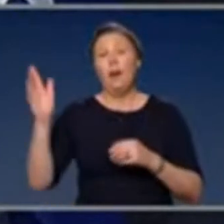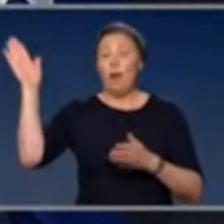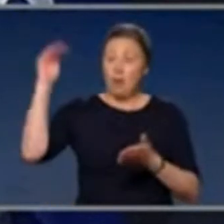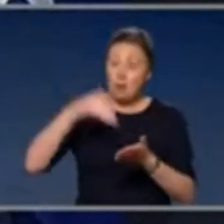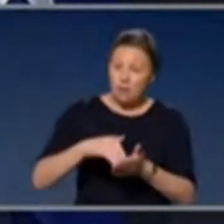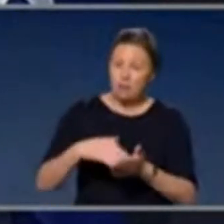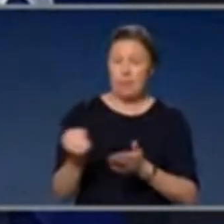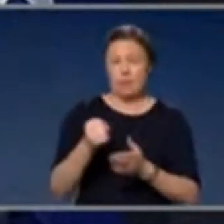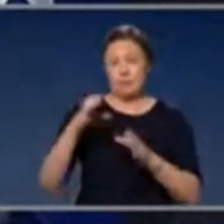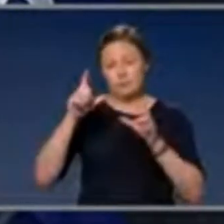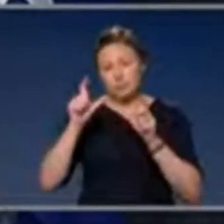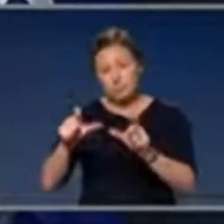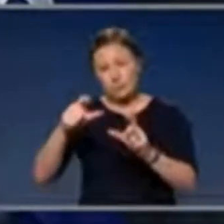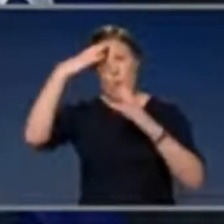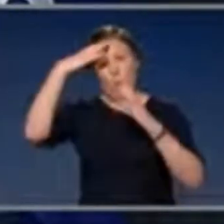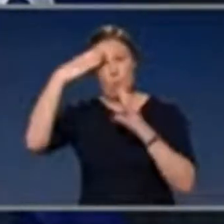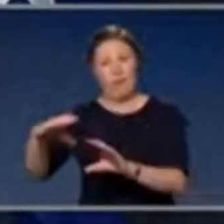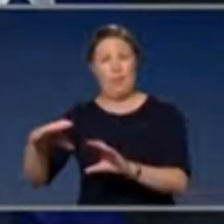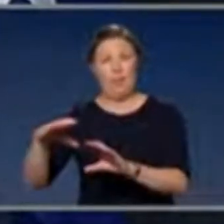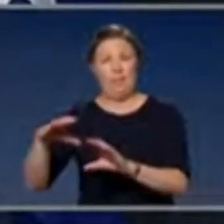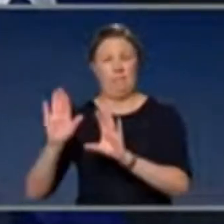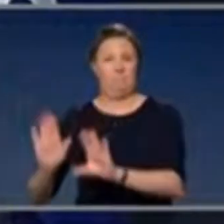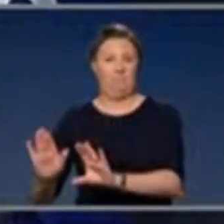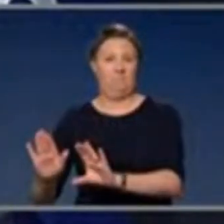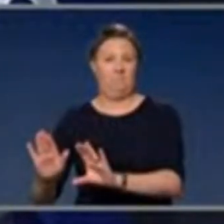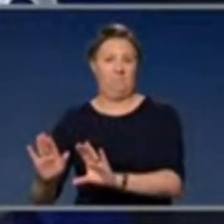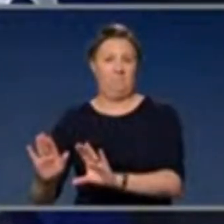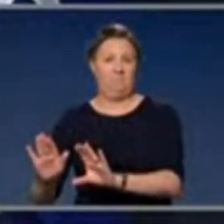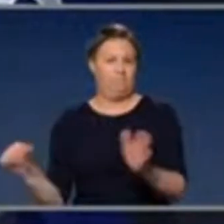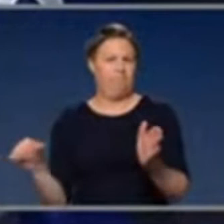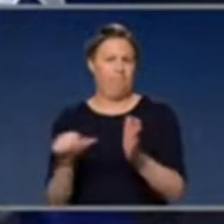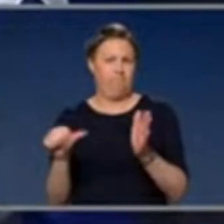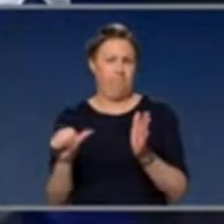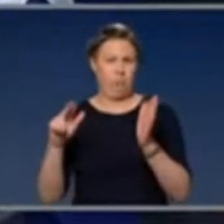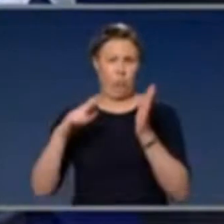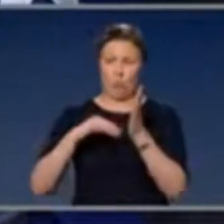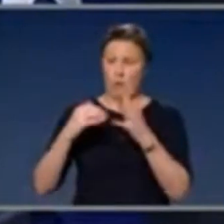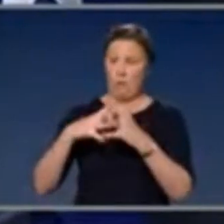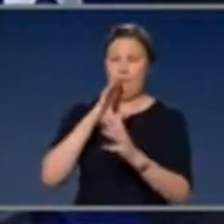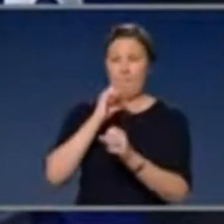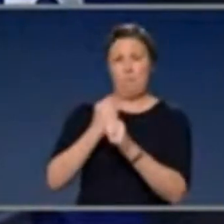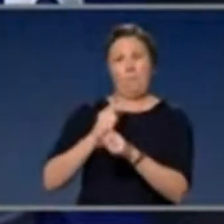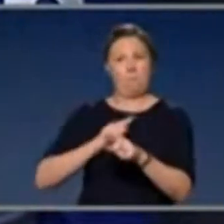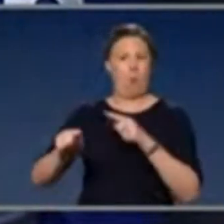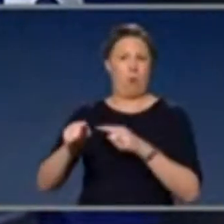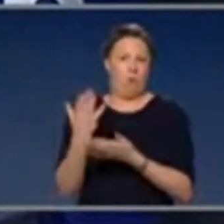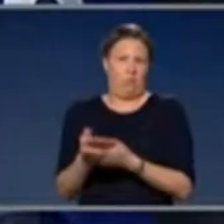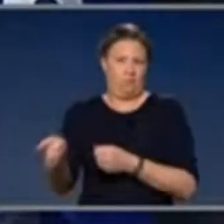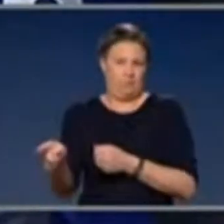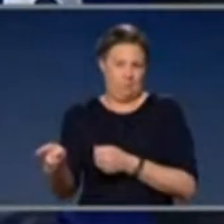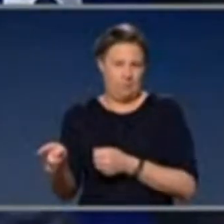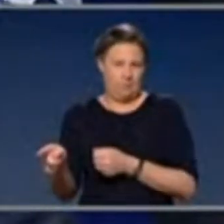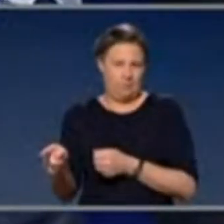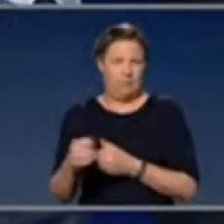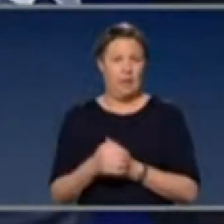quarantine as well from overseas, and that has particularly been done by the New South Wales government. And right now, as